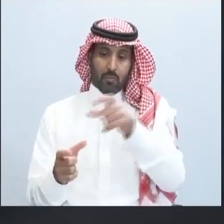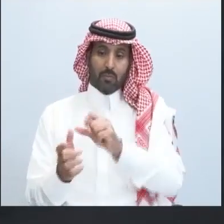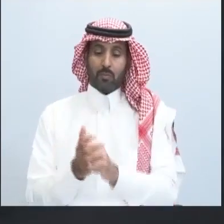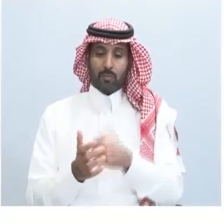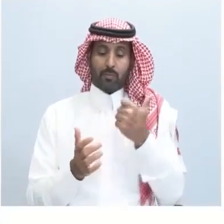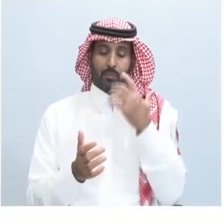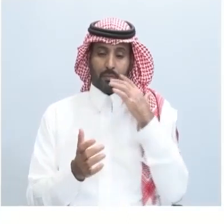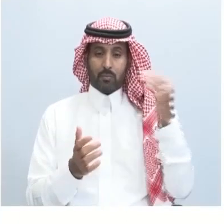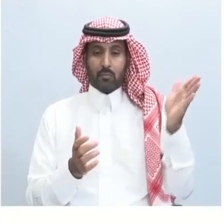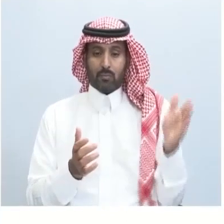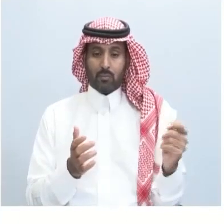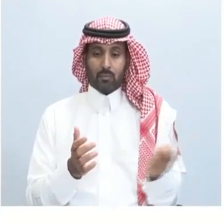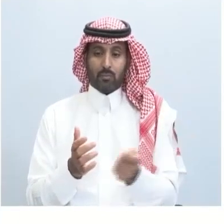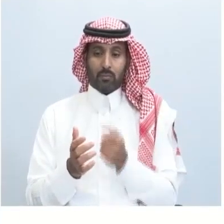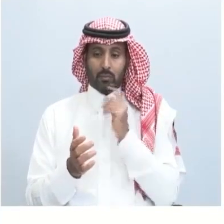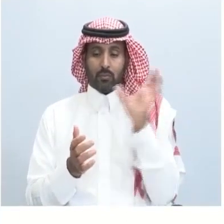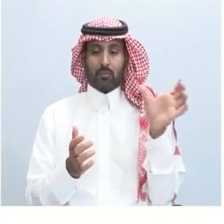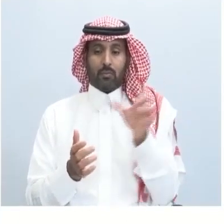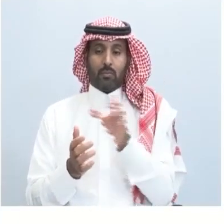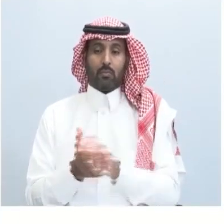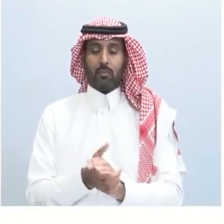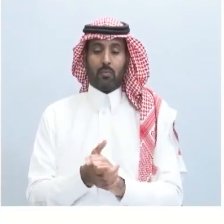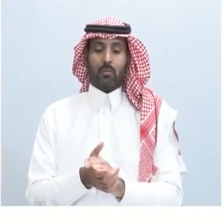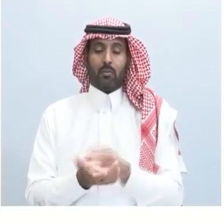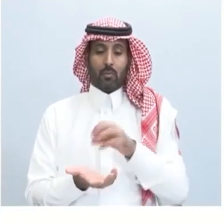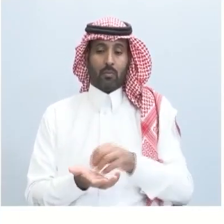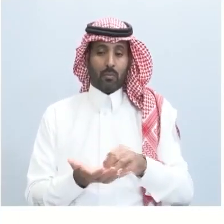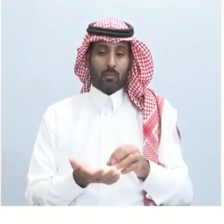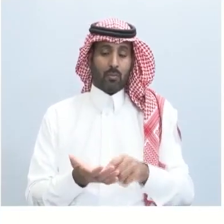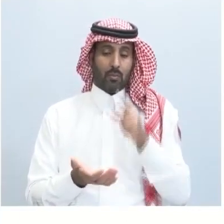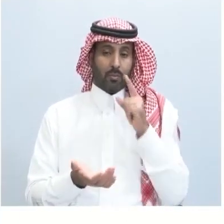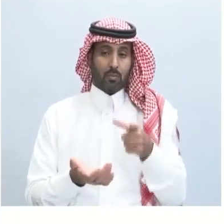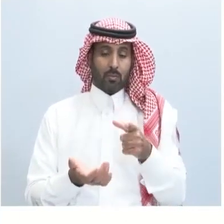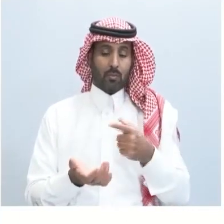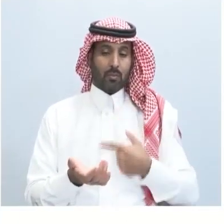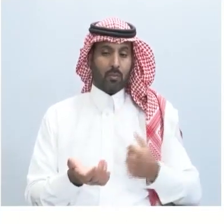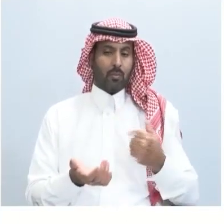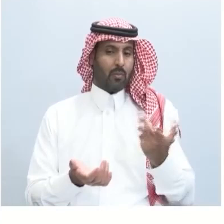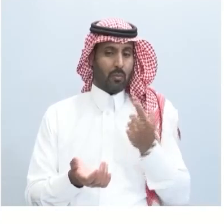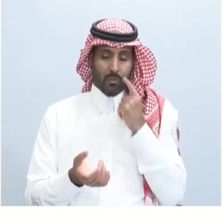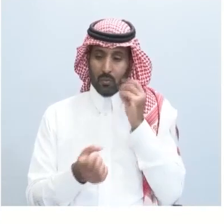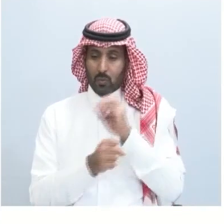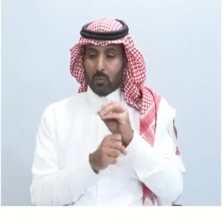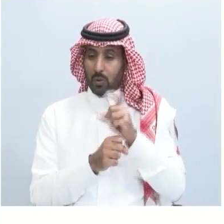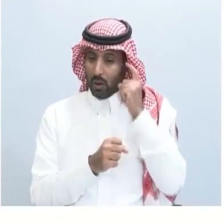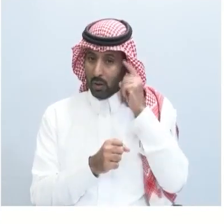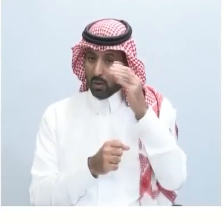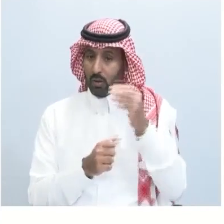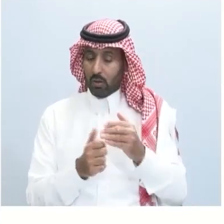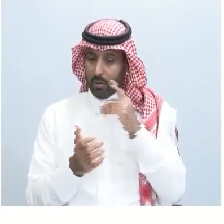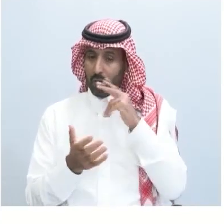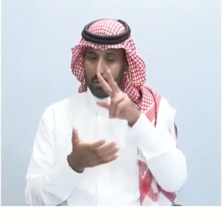1, 2, 3, 4, 5, and 6. So we'll be writing each of the places, each of the positions here. We'll be learning all of that just